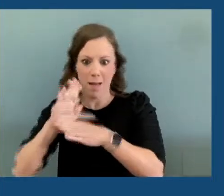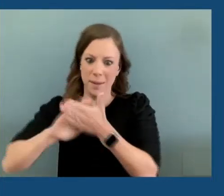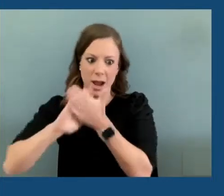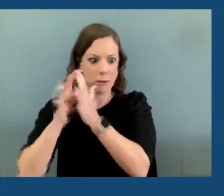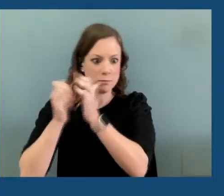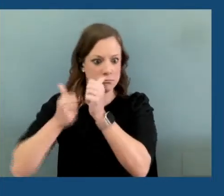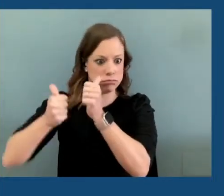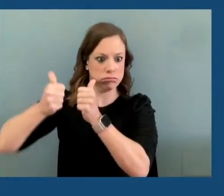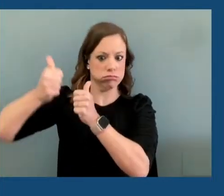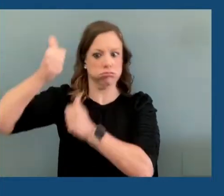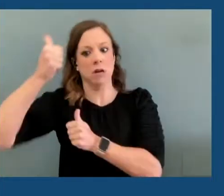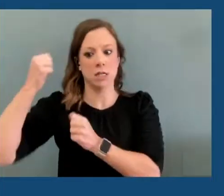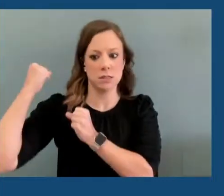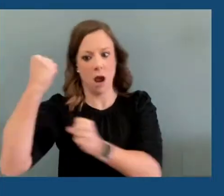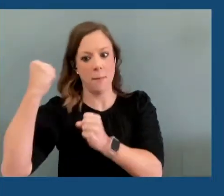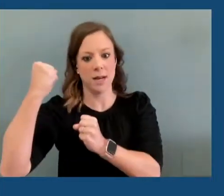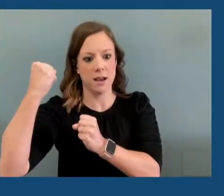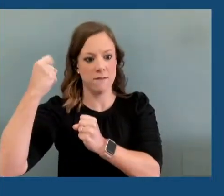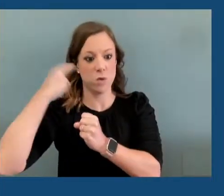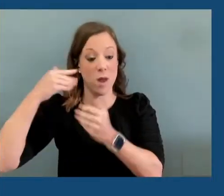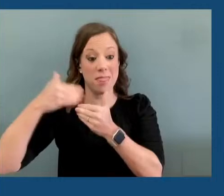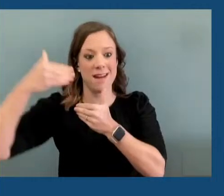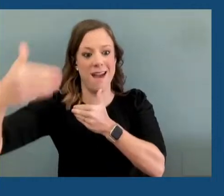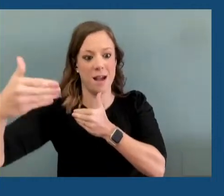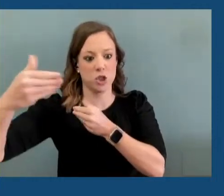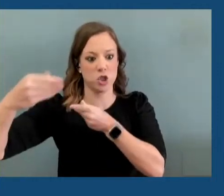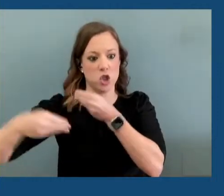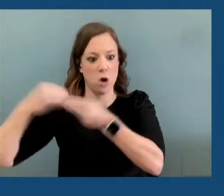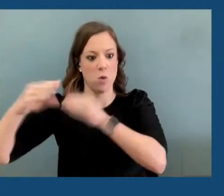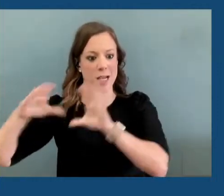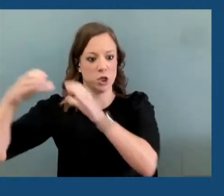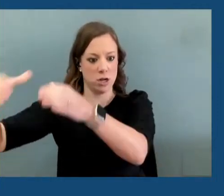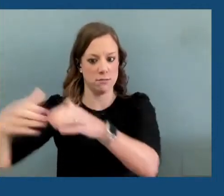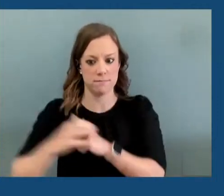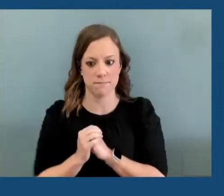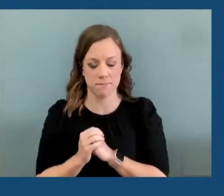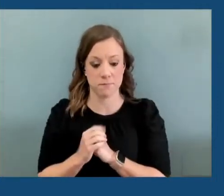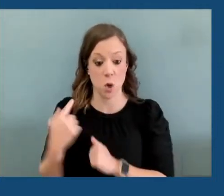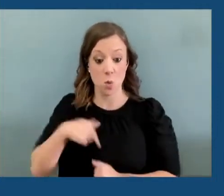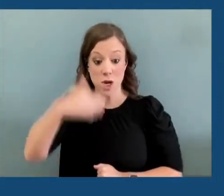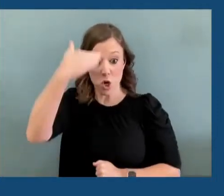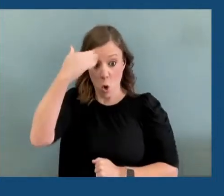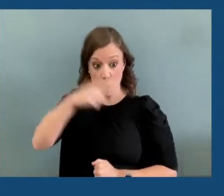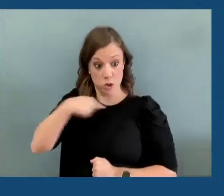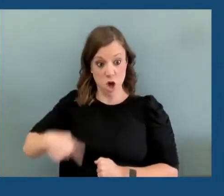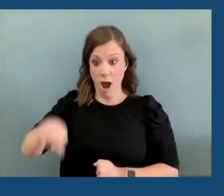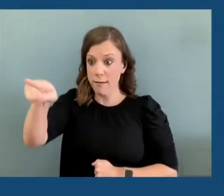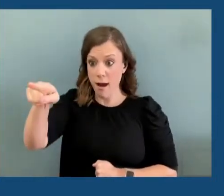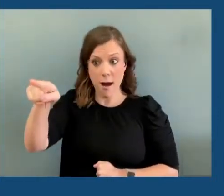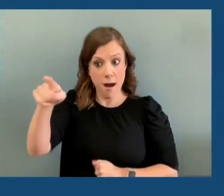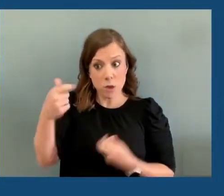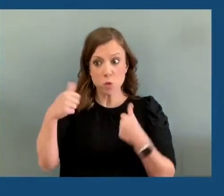why superpowers like China are working overtime to dominate and build the next generation